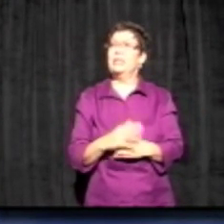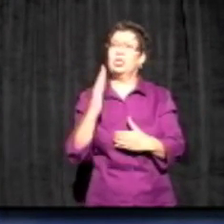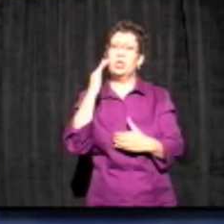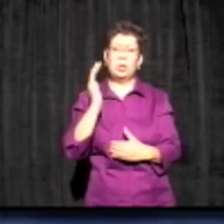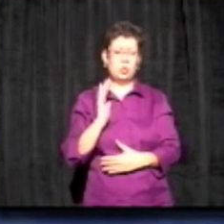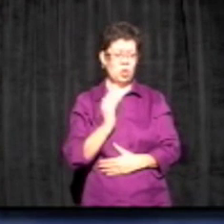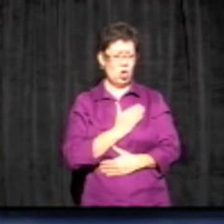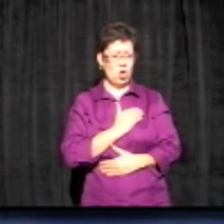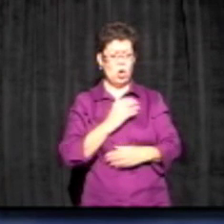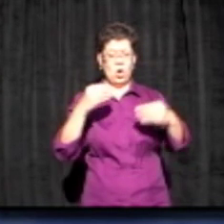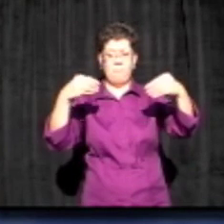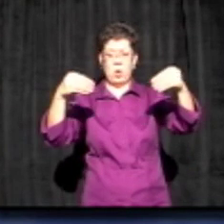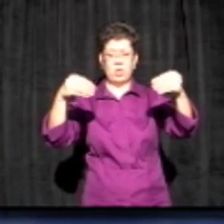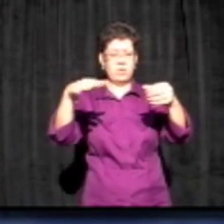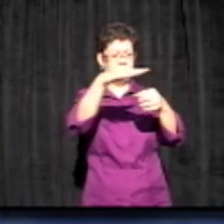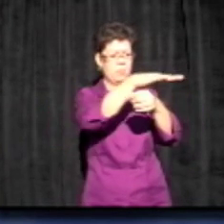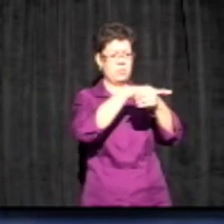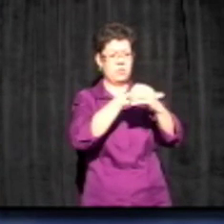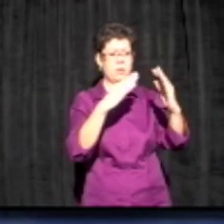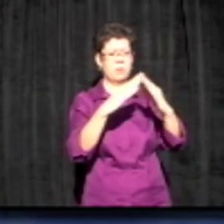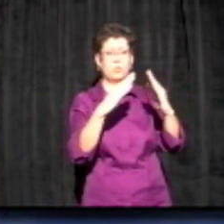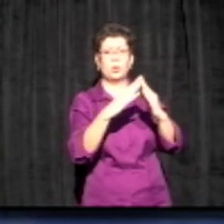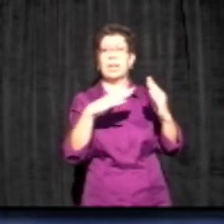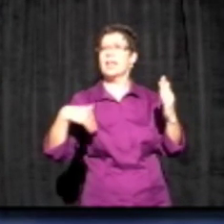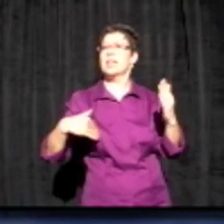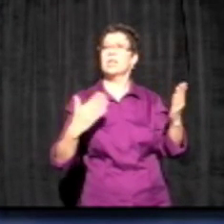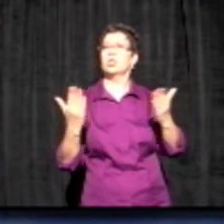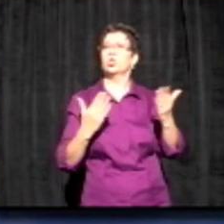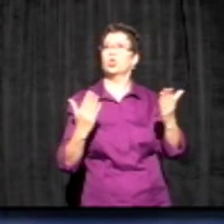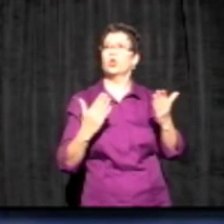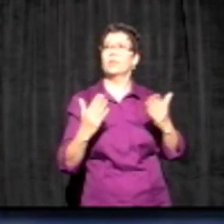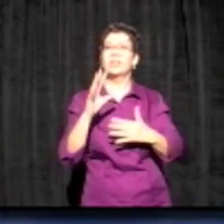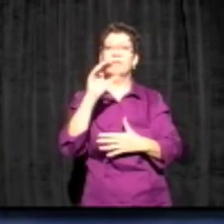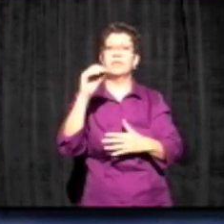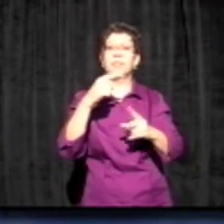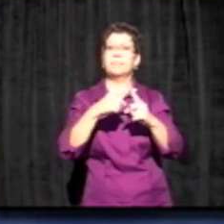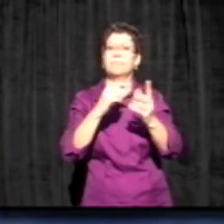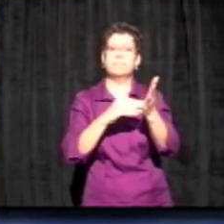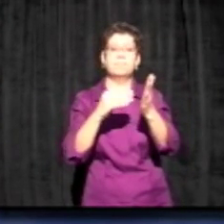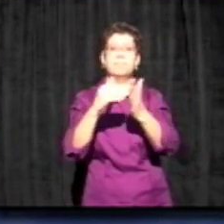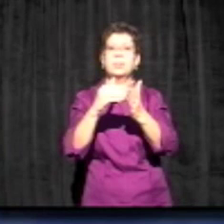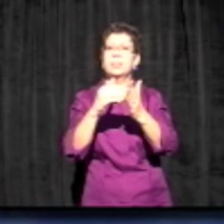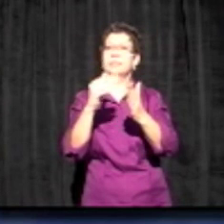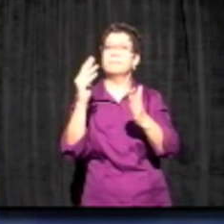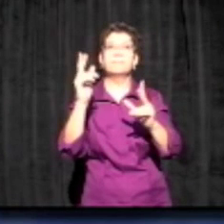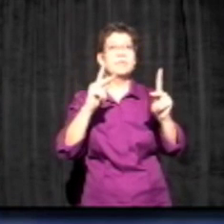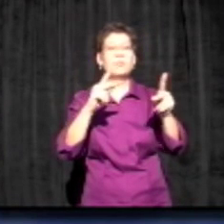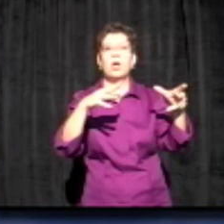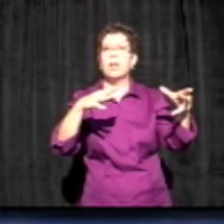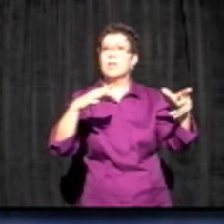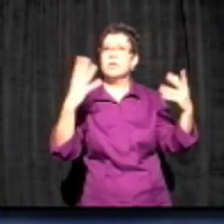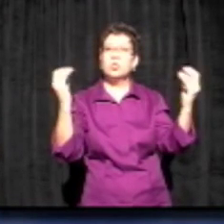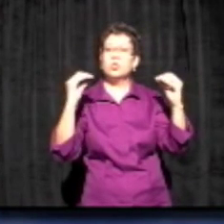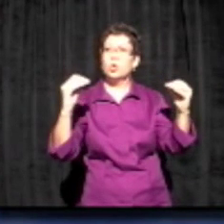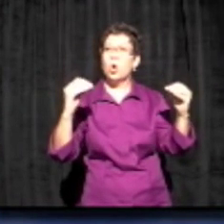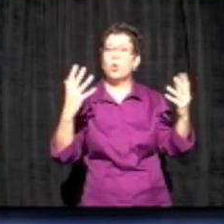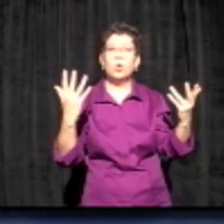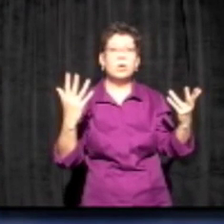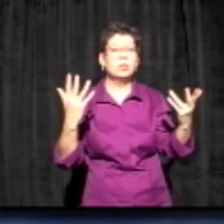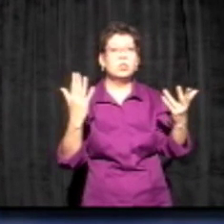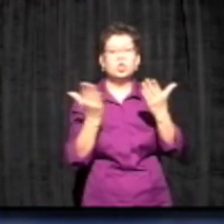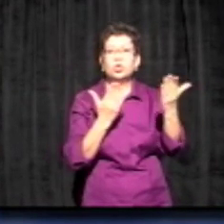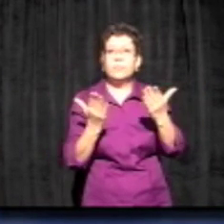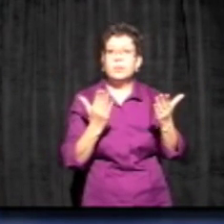market. There are 54 million disabled Americans in the country, 10 million use an ambulatory